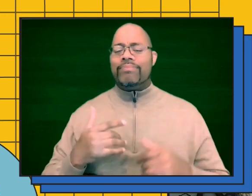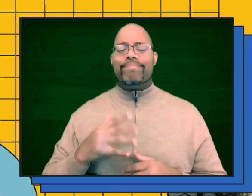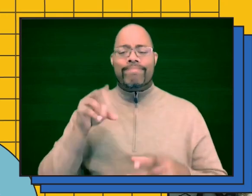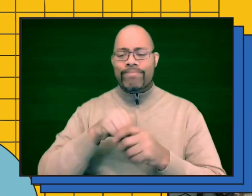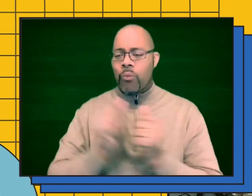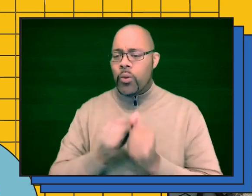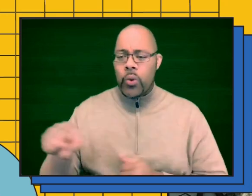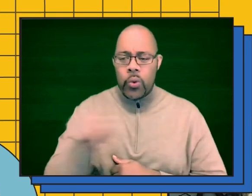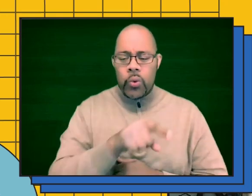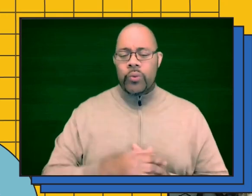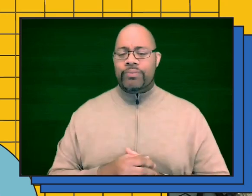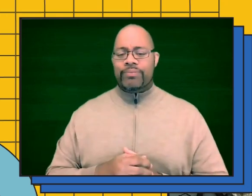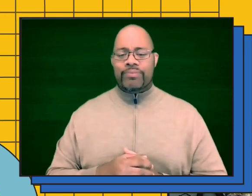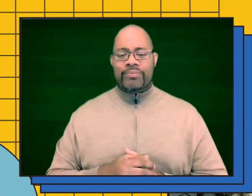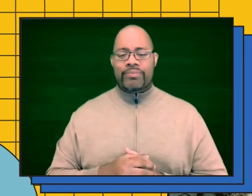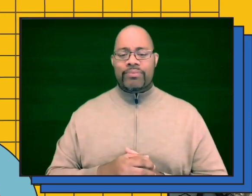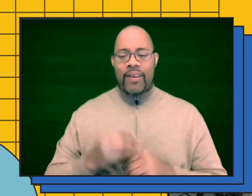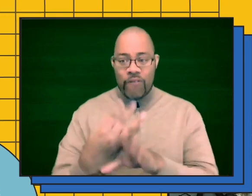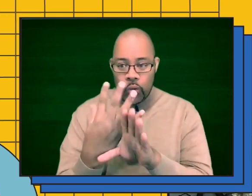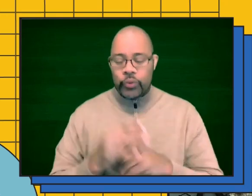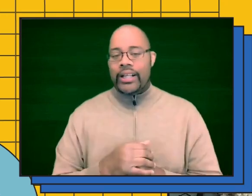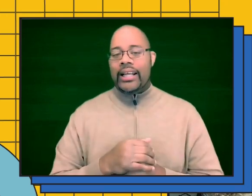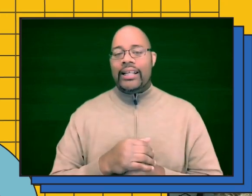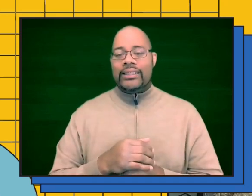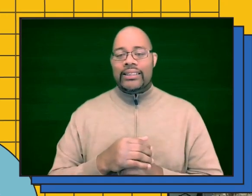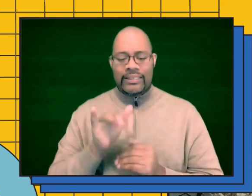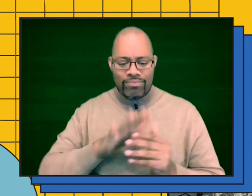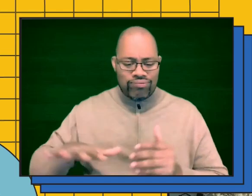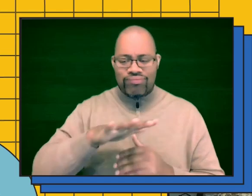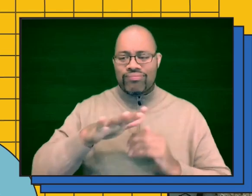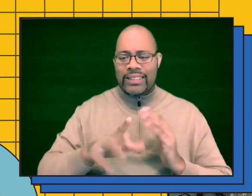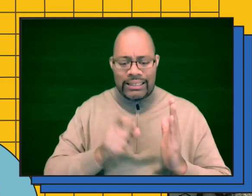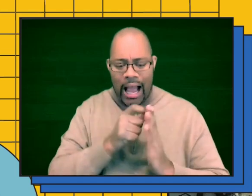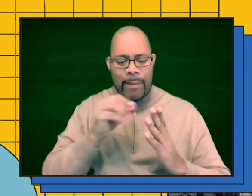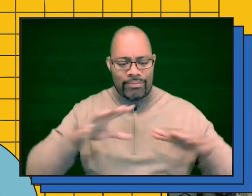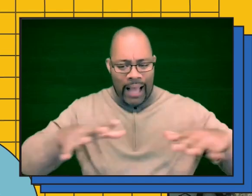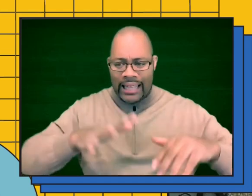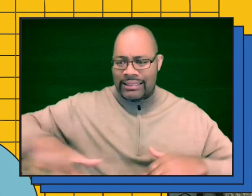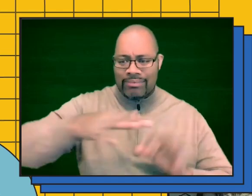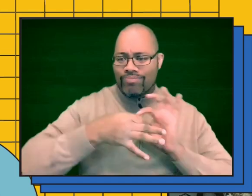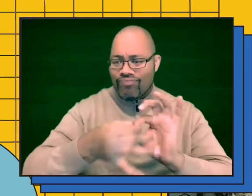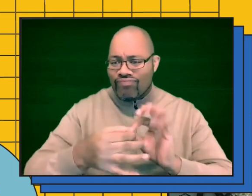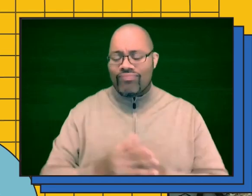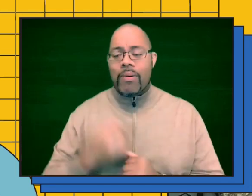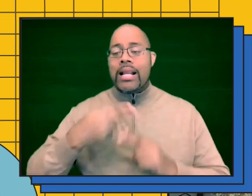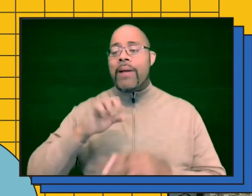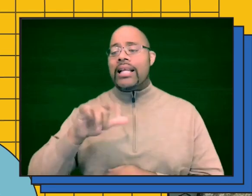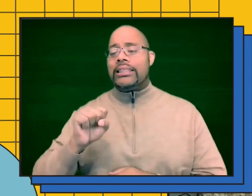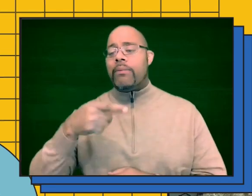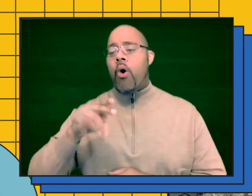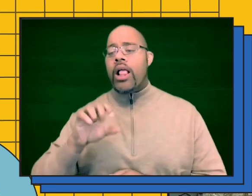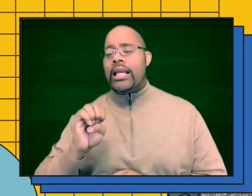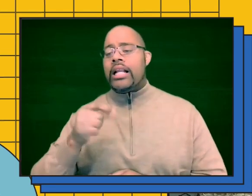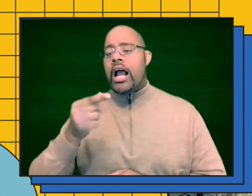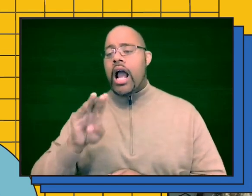so excited to be with you all virtually across time and across space. My name